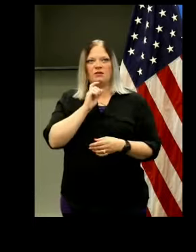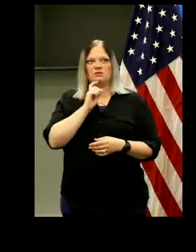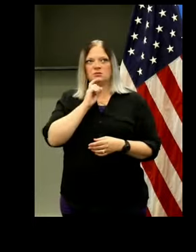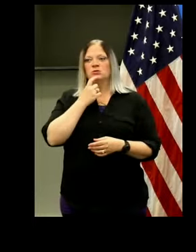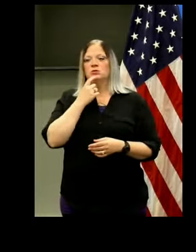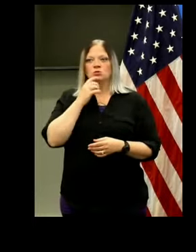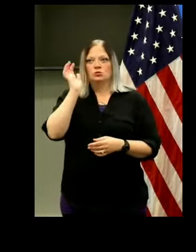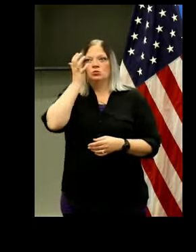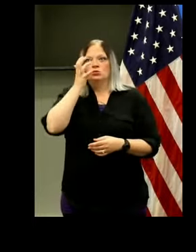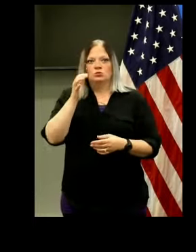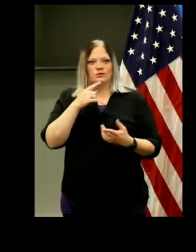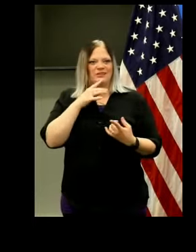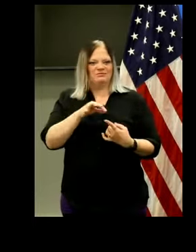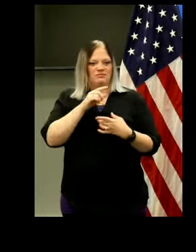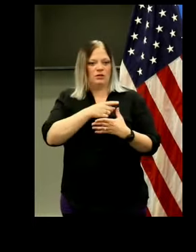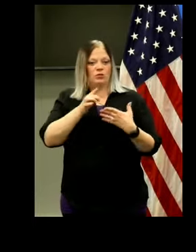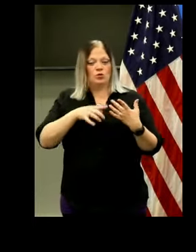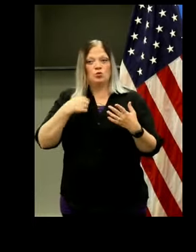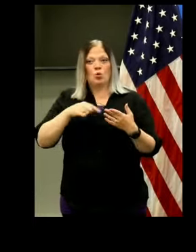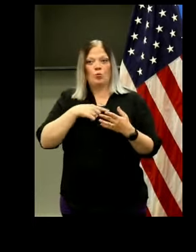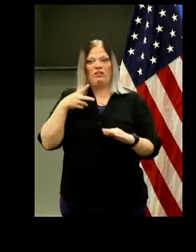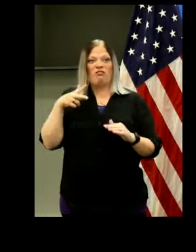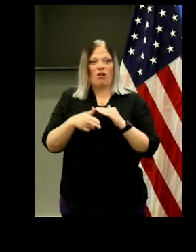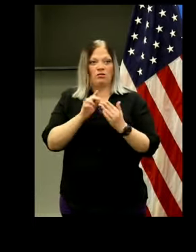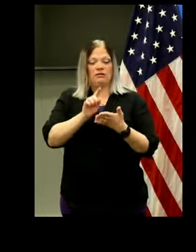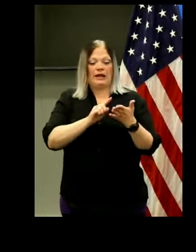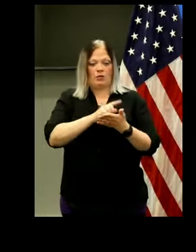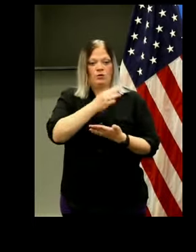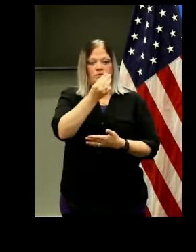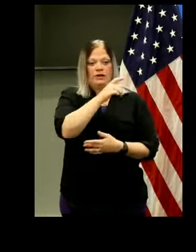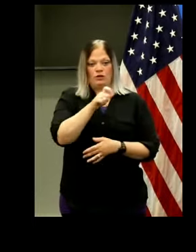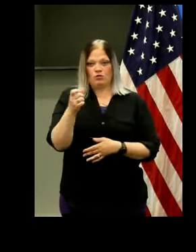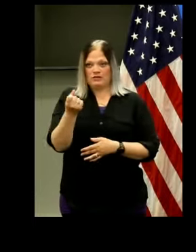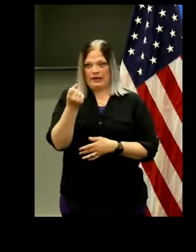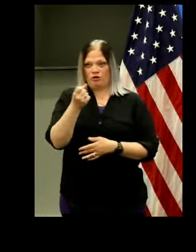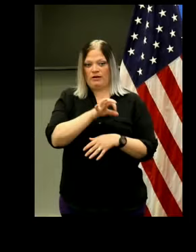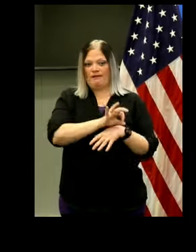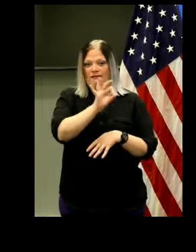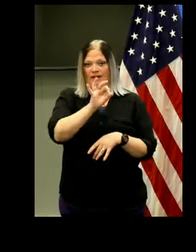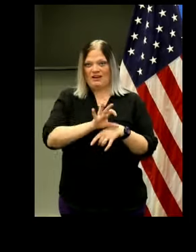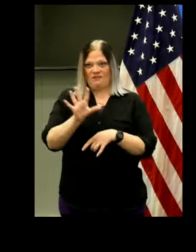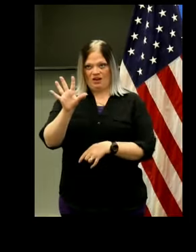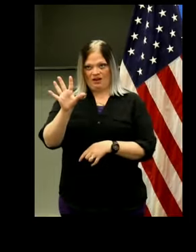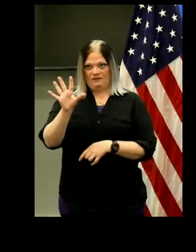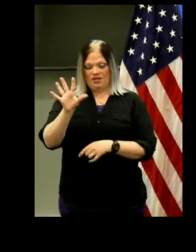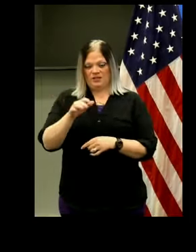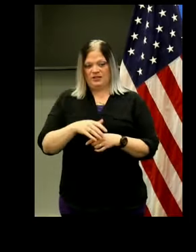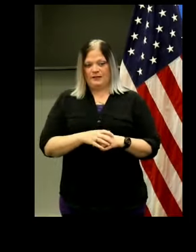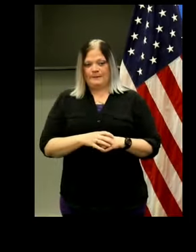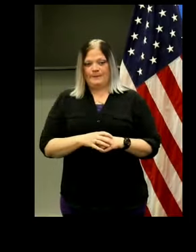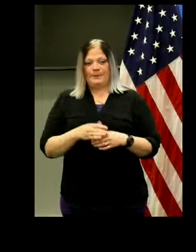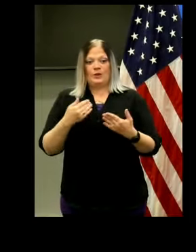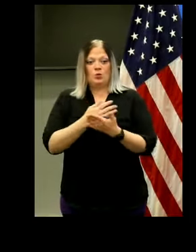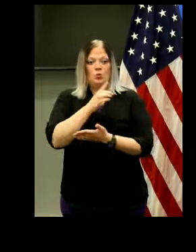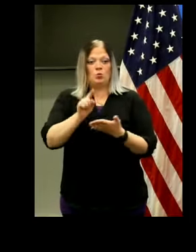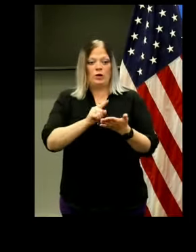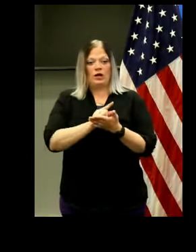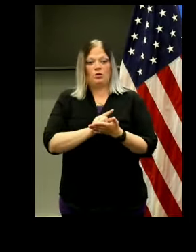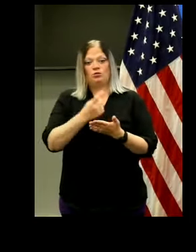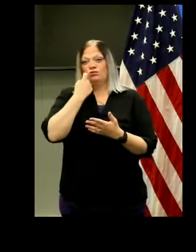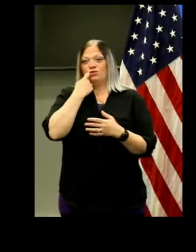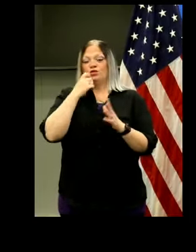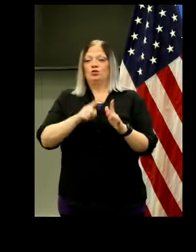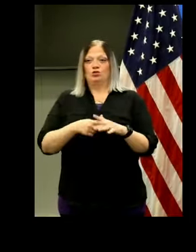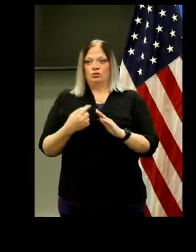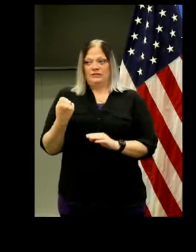on the weekends. So we cut our hours to Monday through Saturday from 9 a.m. to 5 p.m. The new hours started